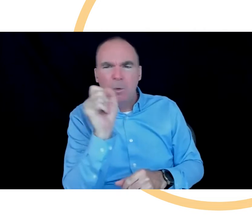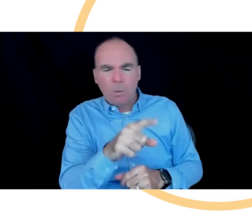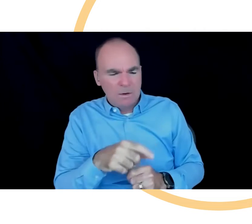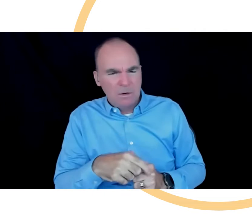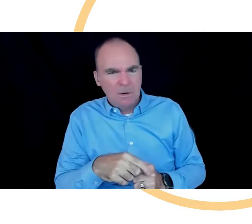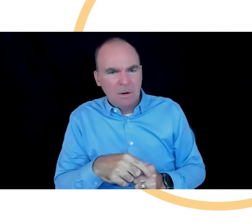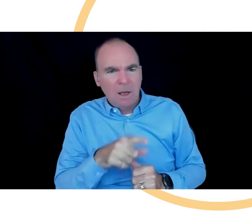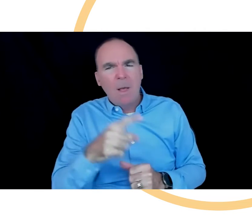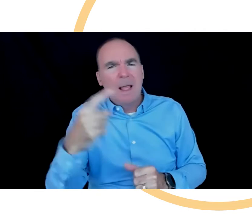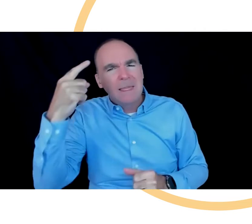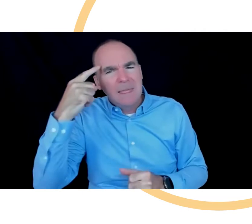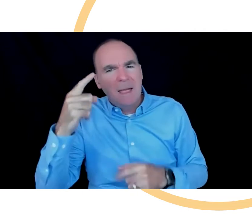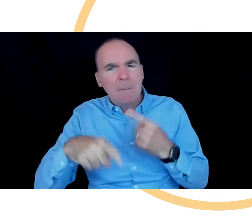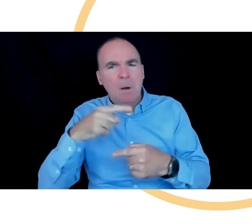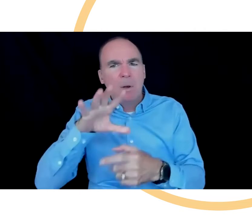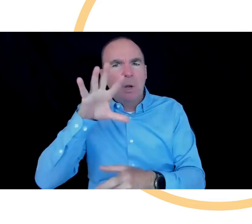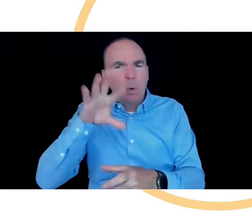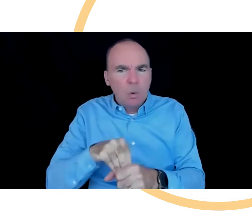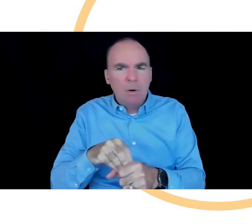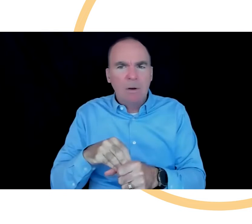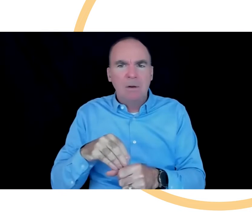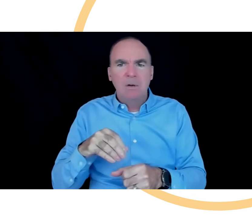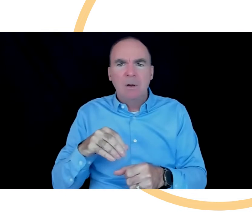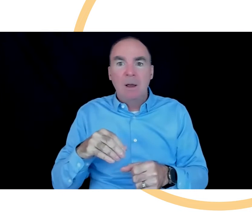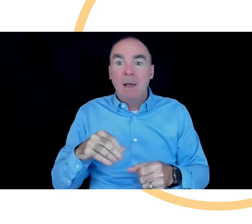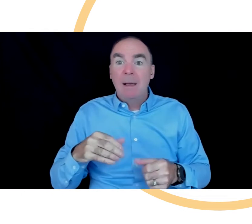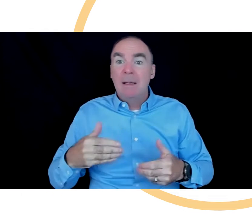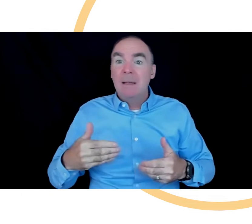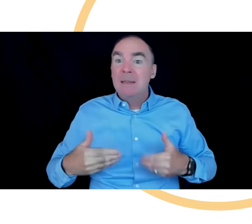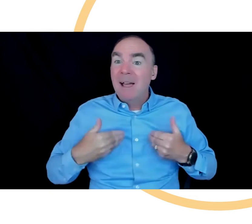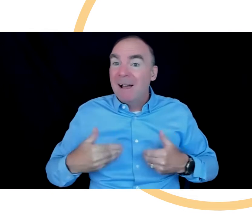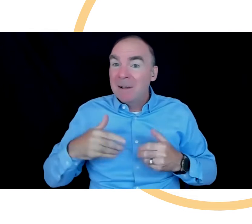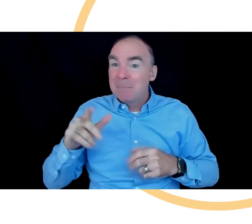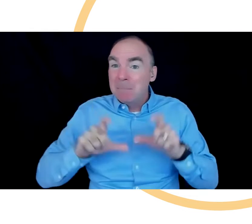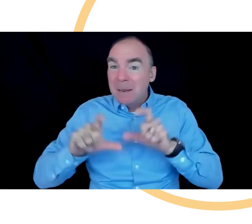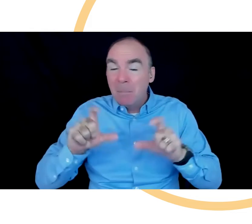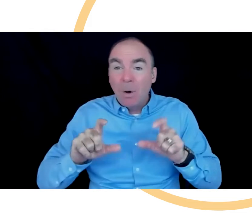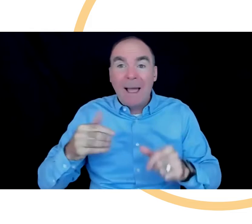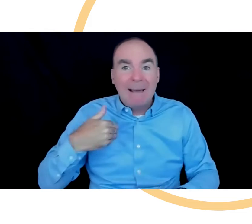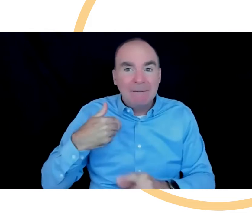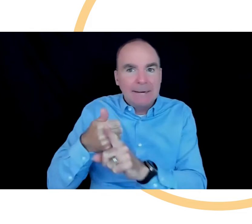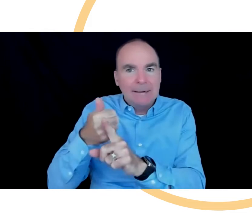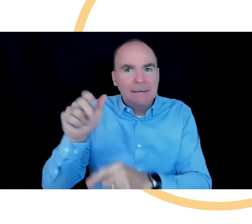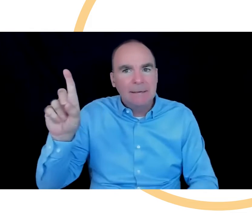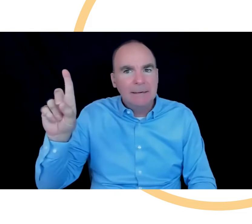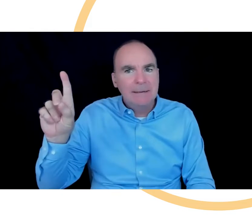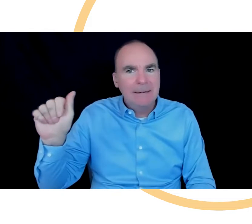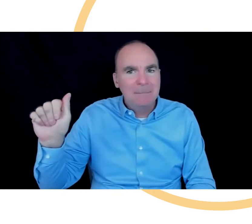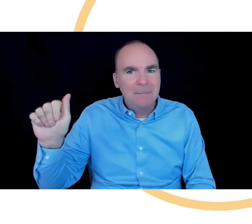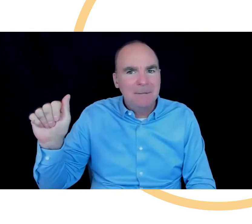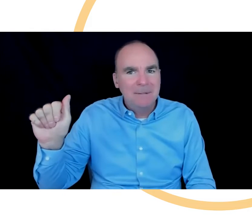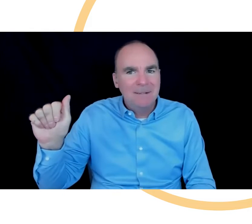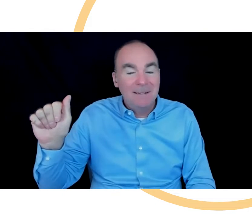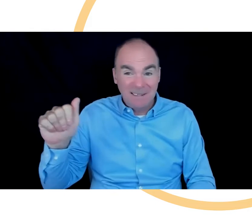about the inclusion and participation of young people with disabilities in the context of intergenerational